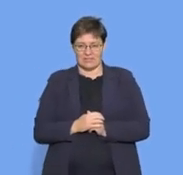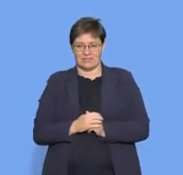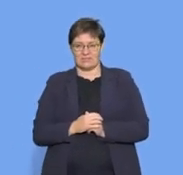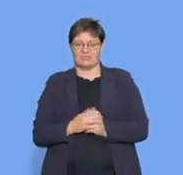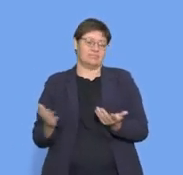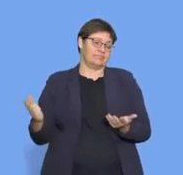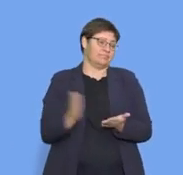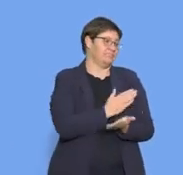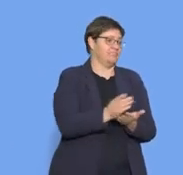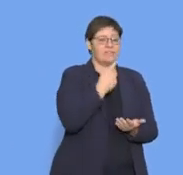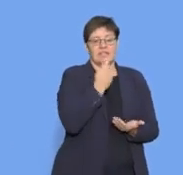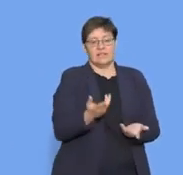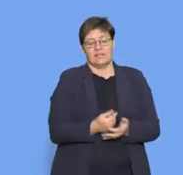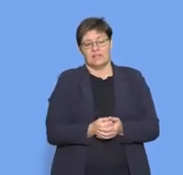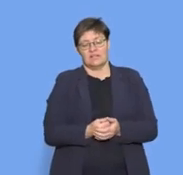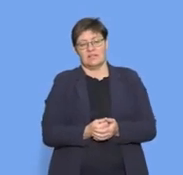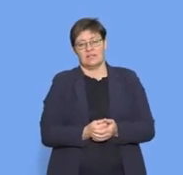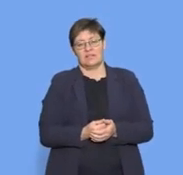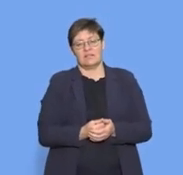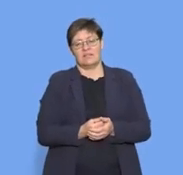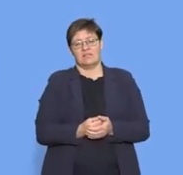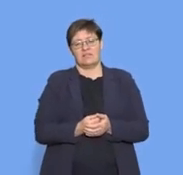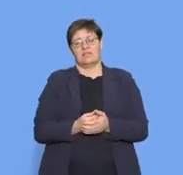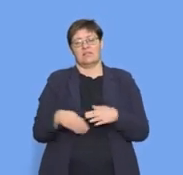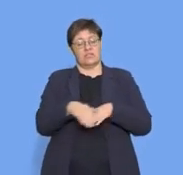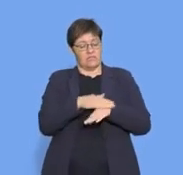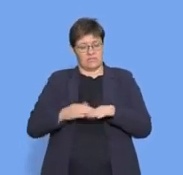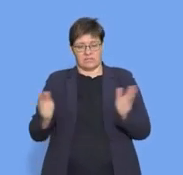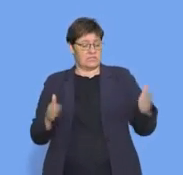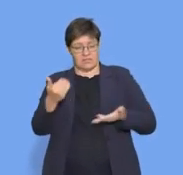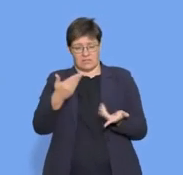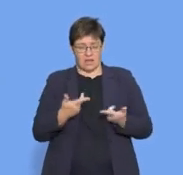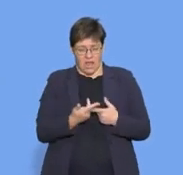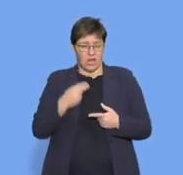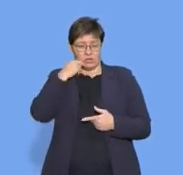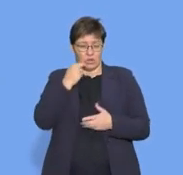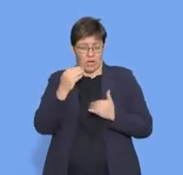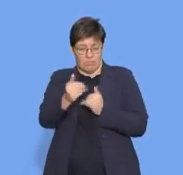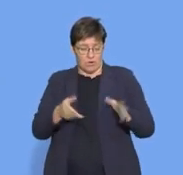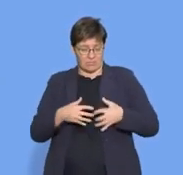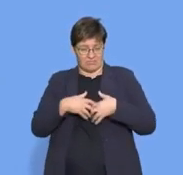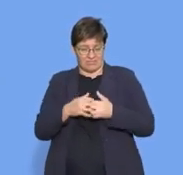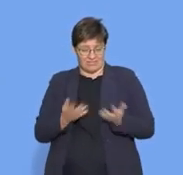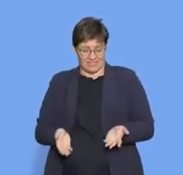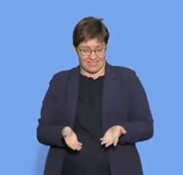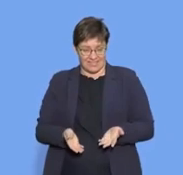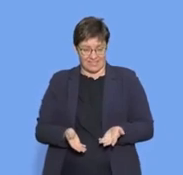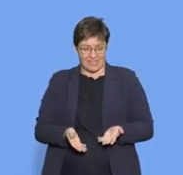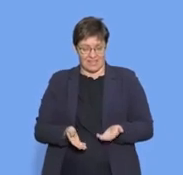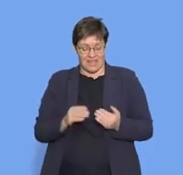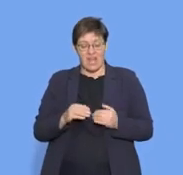sure that you would say that there are surfaces that make up a box of chocolates. And what the